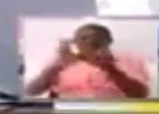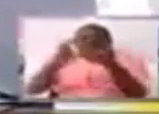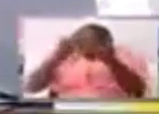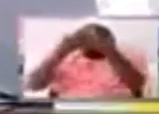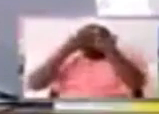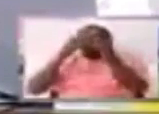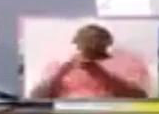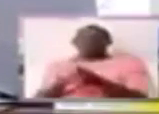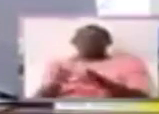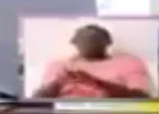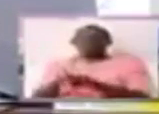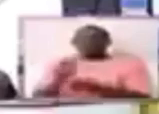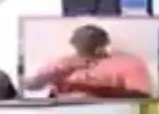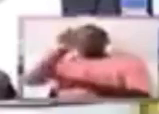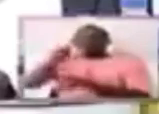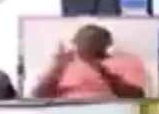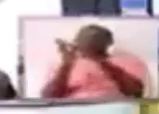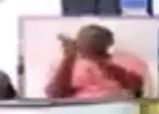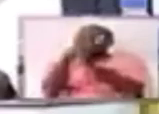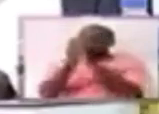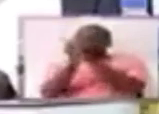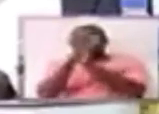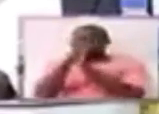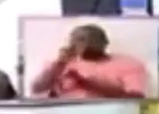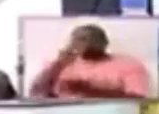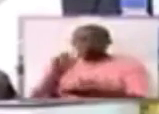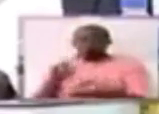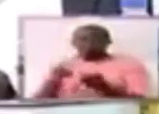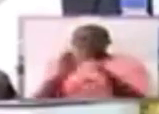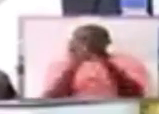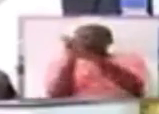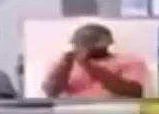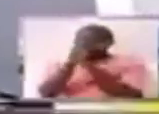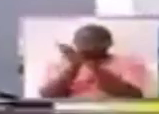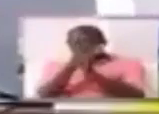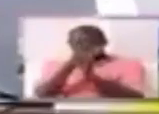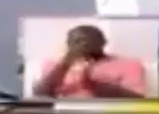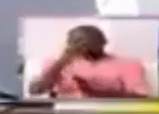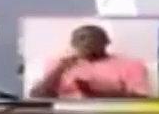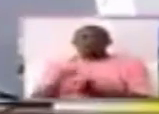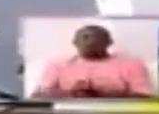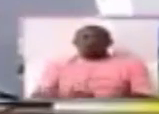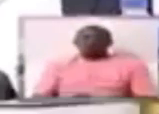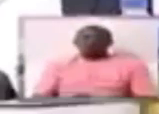Propose me. Opposed. Propose. Opposed. Propose.